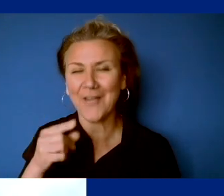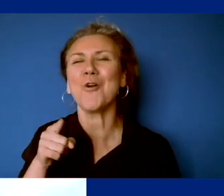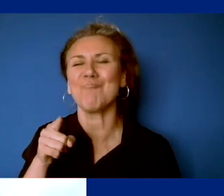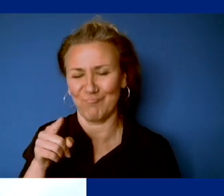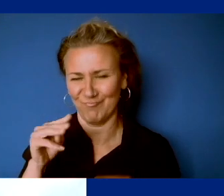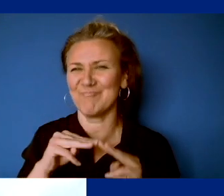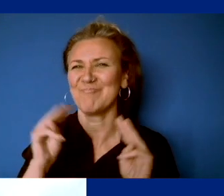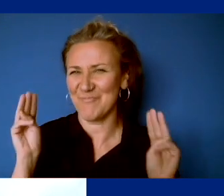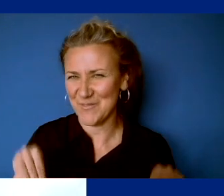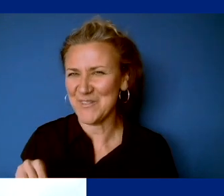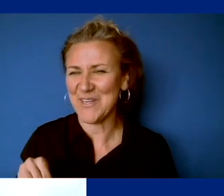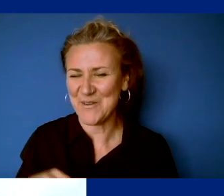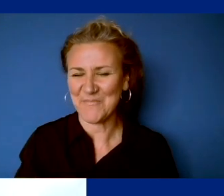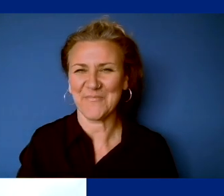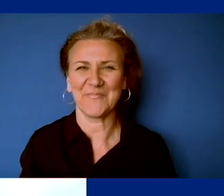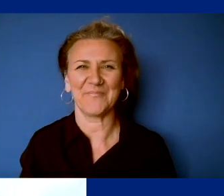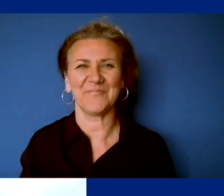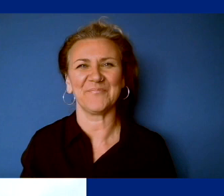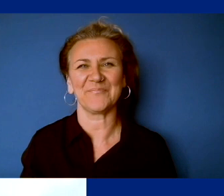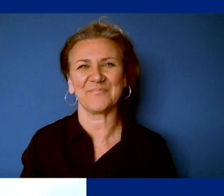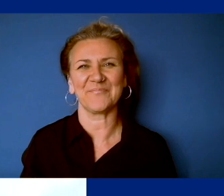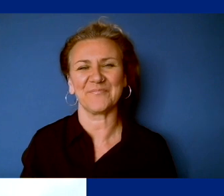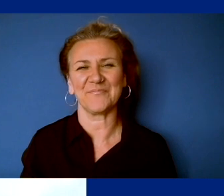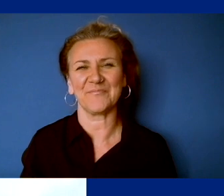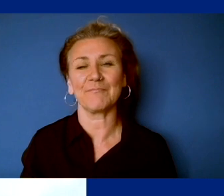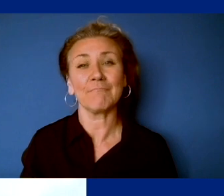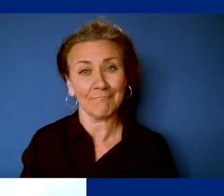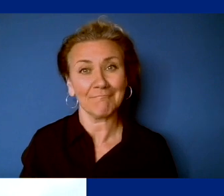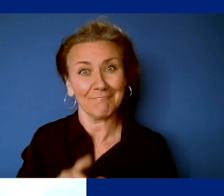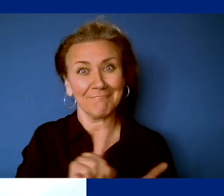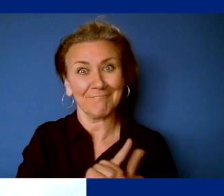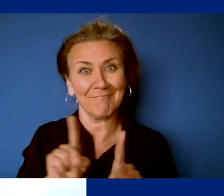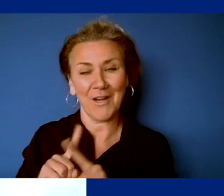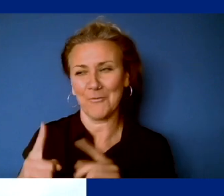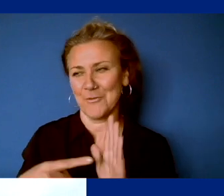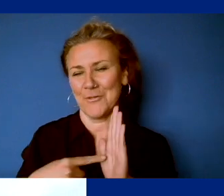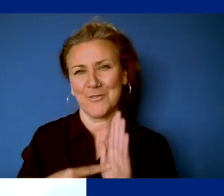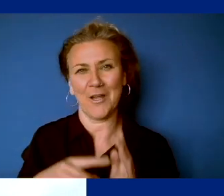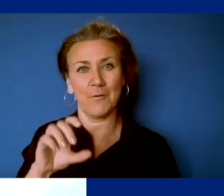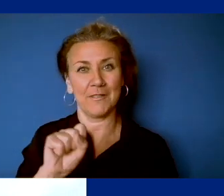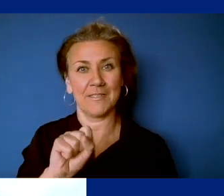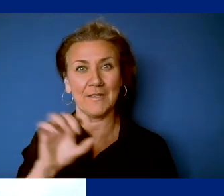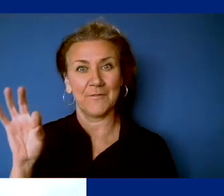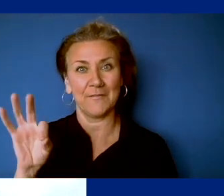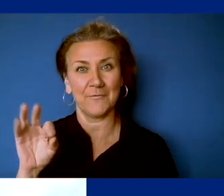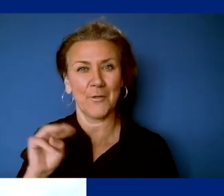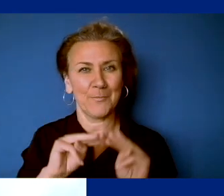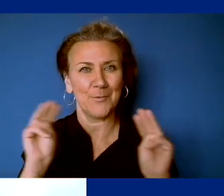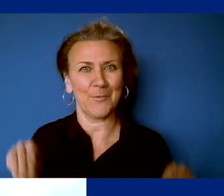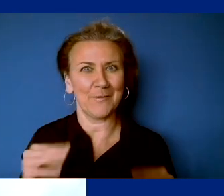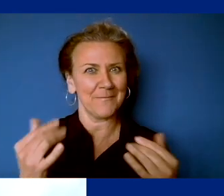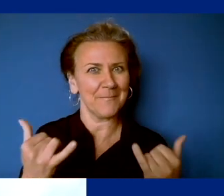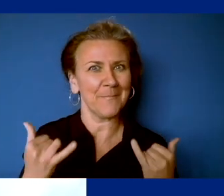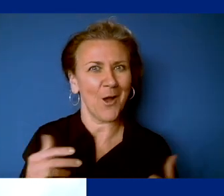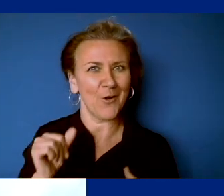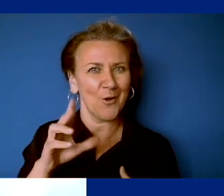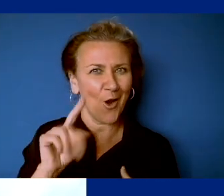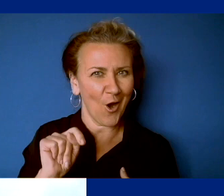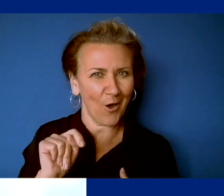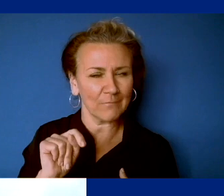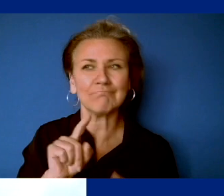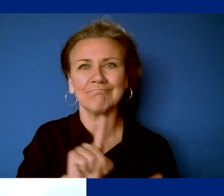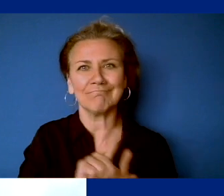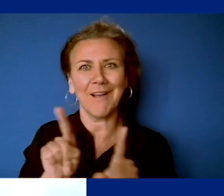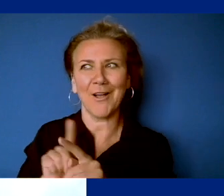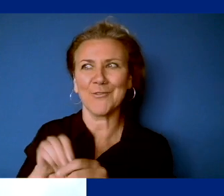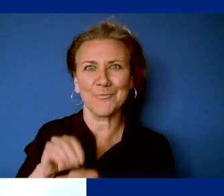her hometown of Denver, Colorado, at the Denver Art Museum. Her art has been featured in the San Francisco Museum of Modern